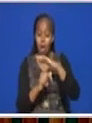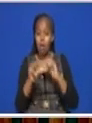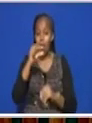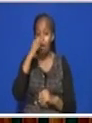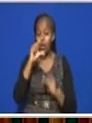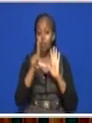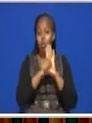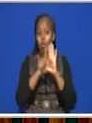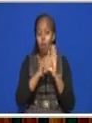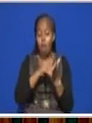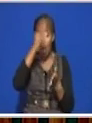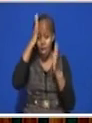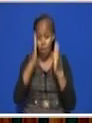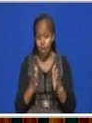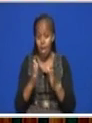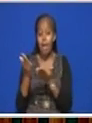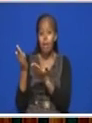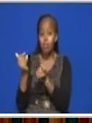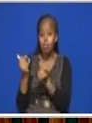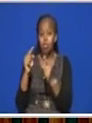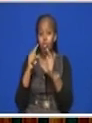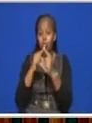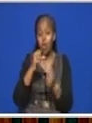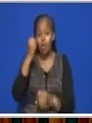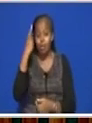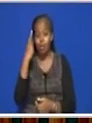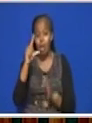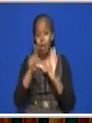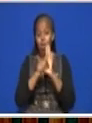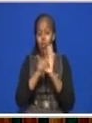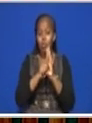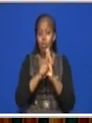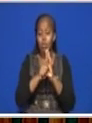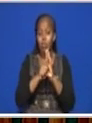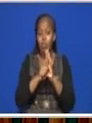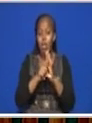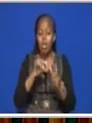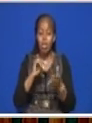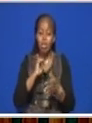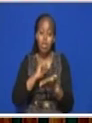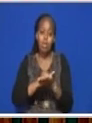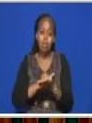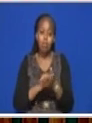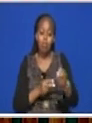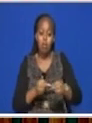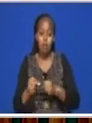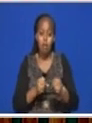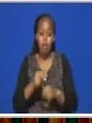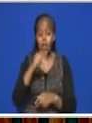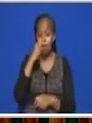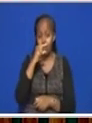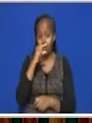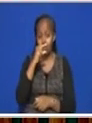a learner is expected to understand the laws that govern ideal gases. Ideal gases